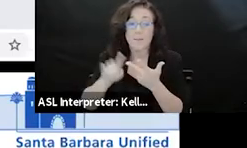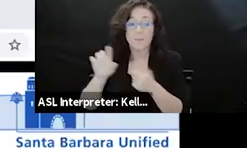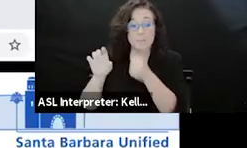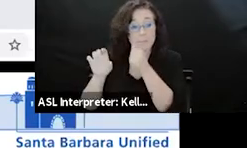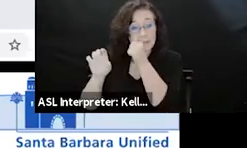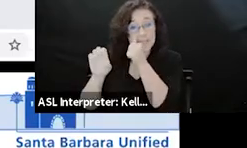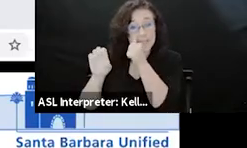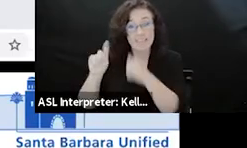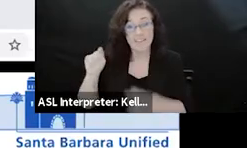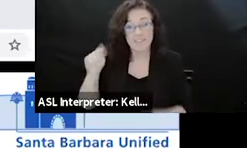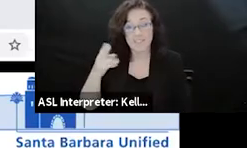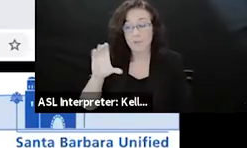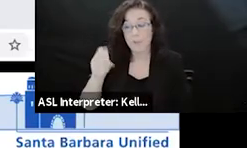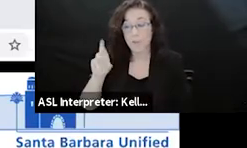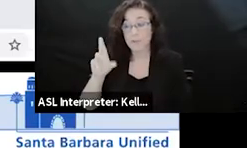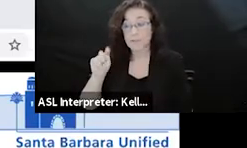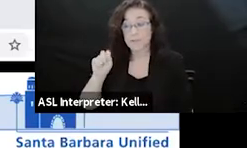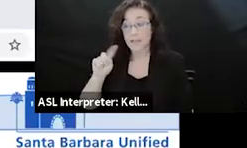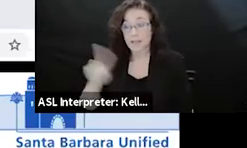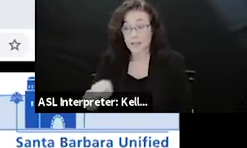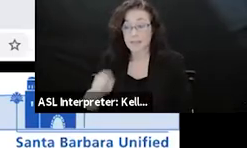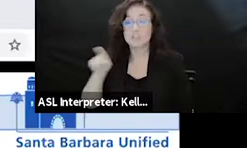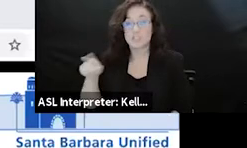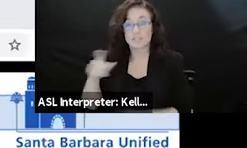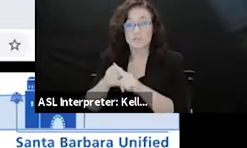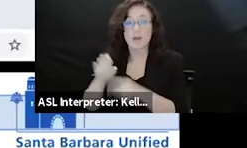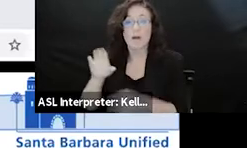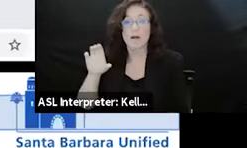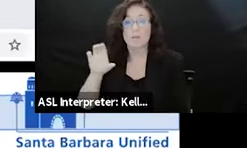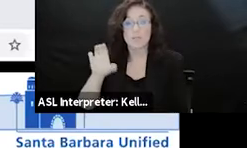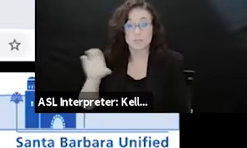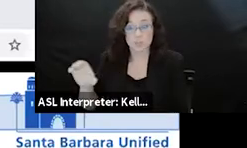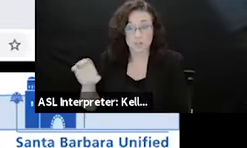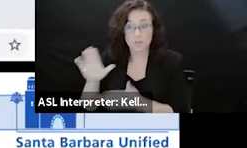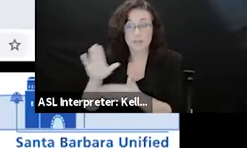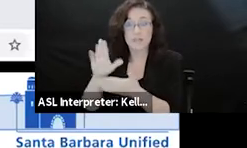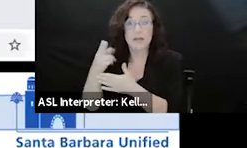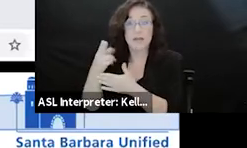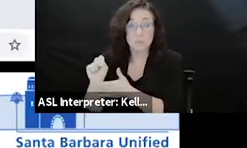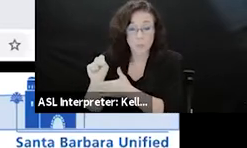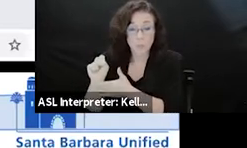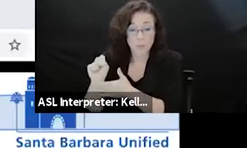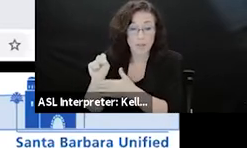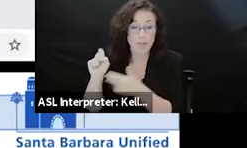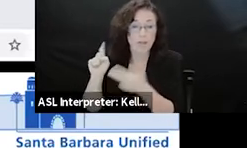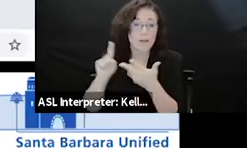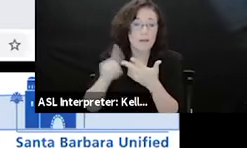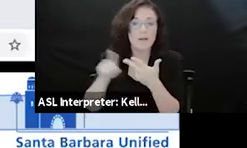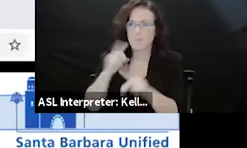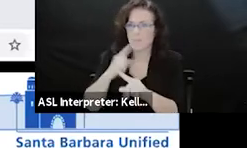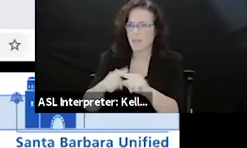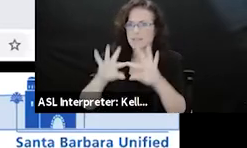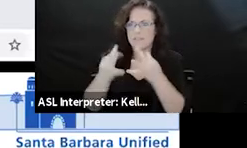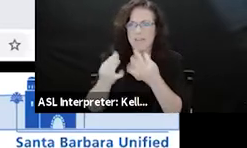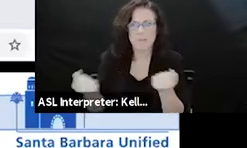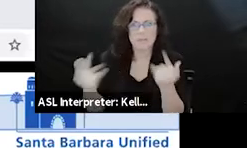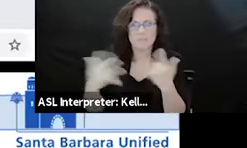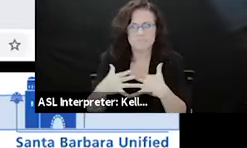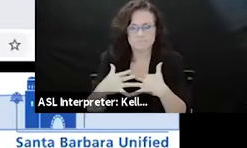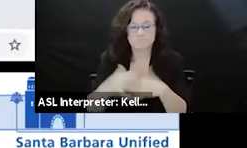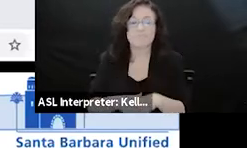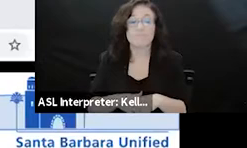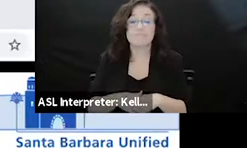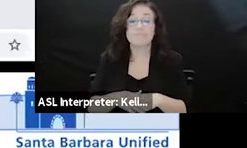barbara high school who exuded such welcoming presence for our families many of the topics we touched on was the